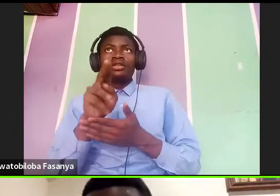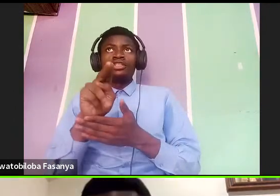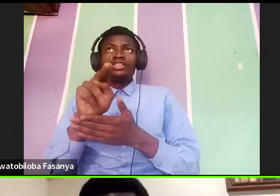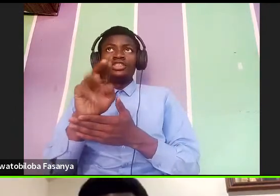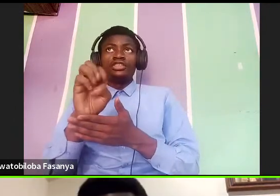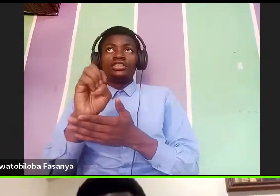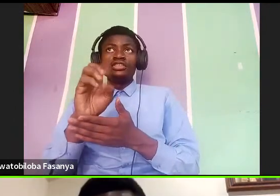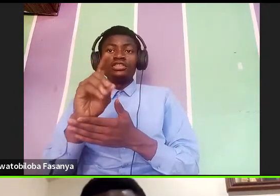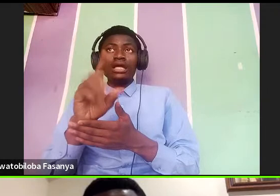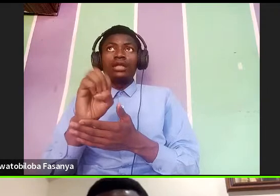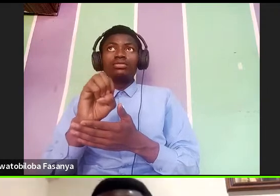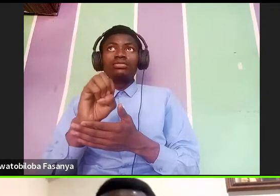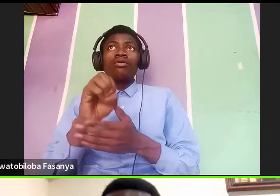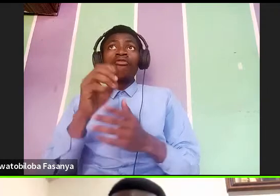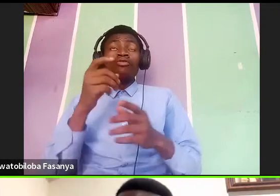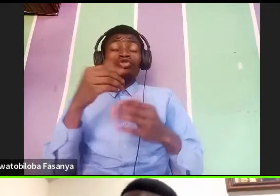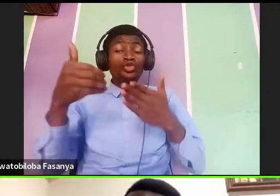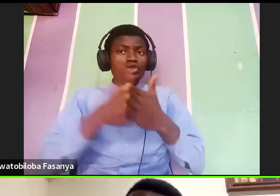pack,